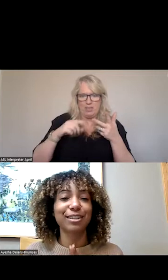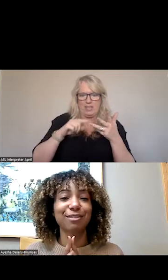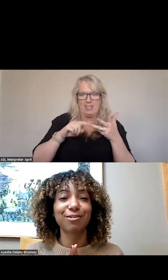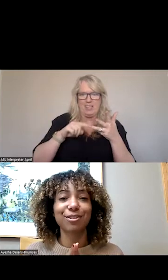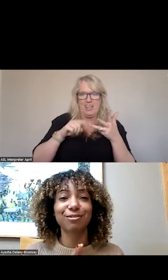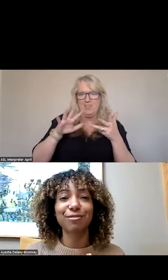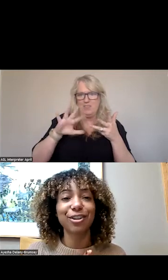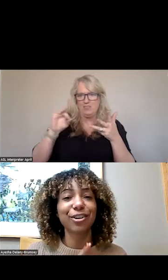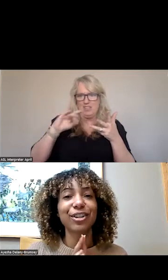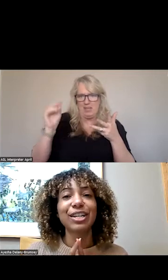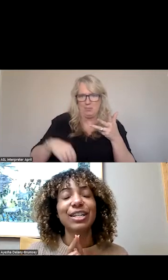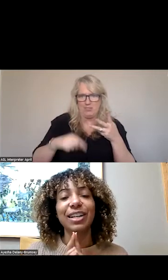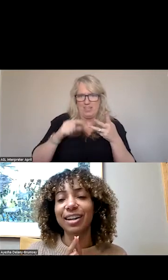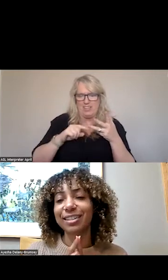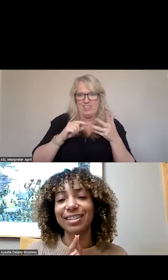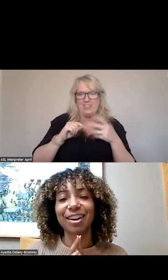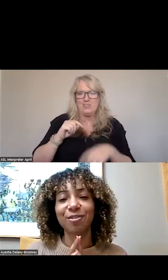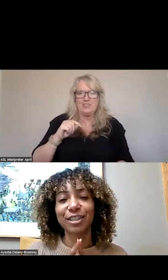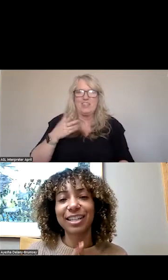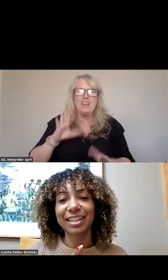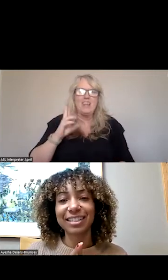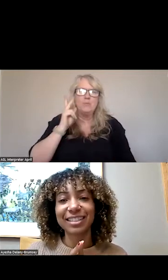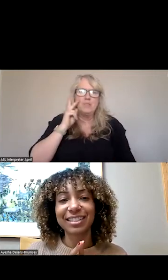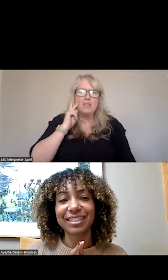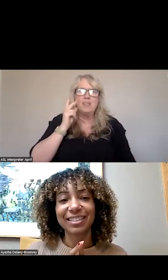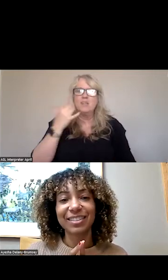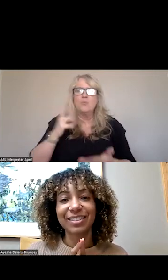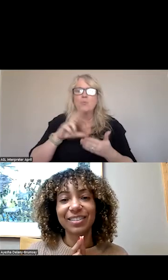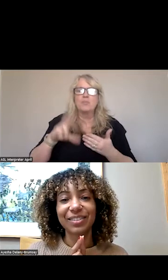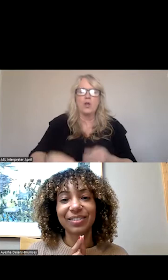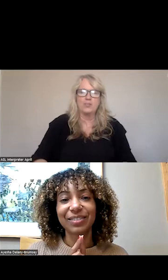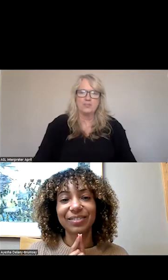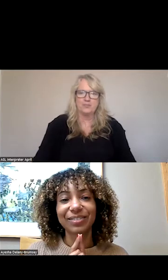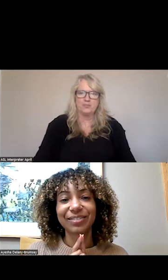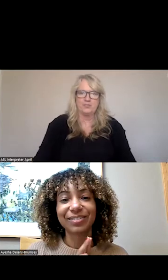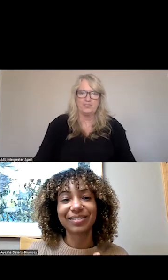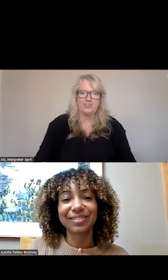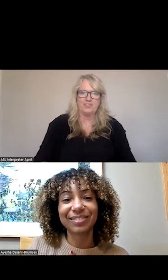58% said Rosie the Riveter. Let us see how we did.